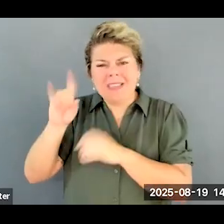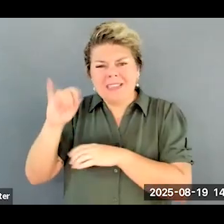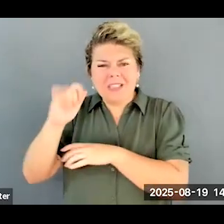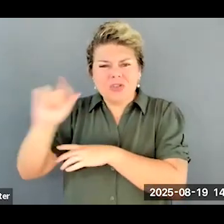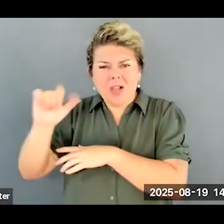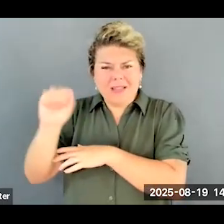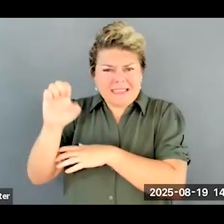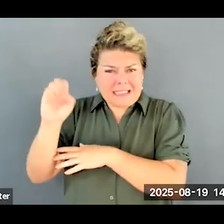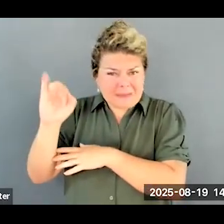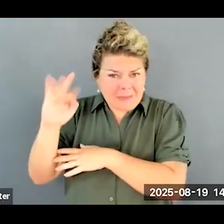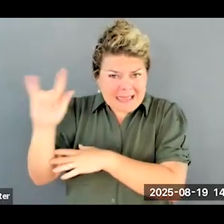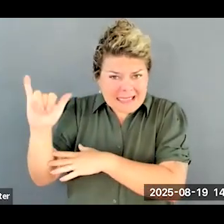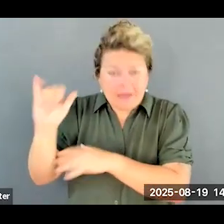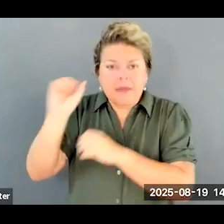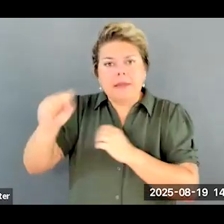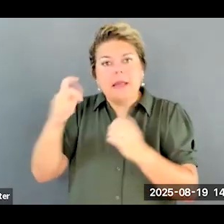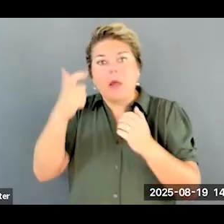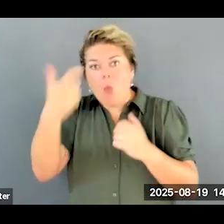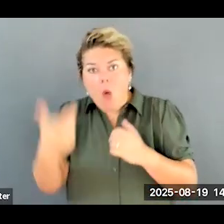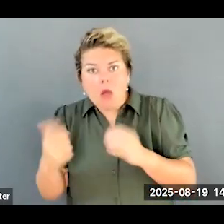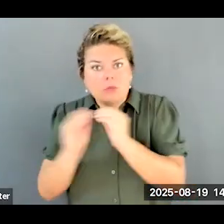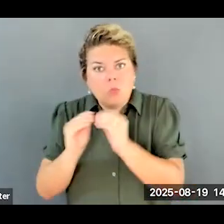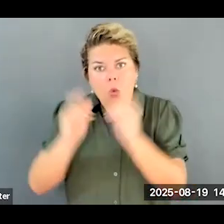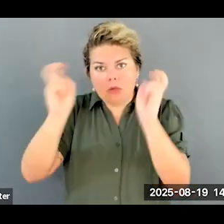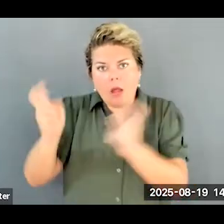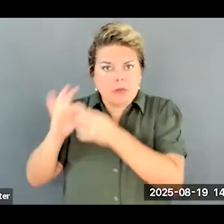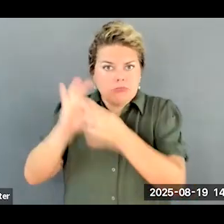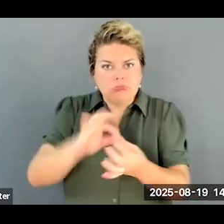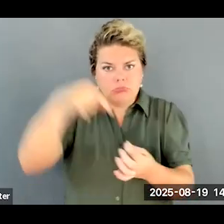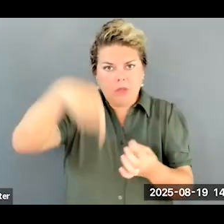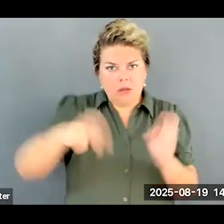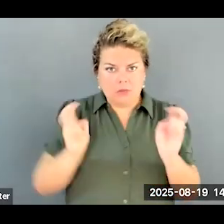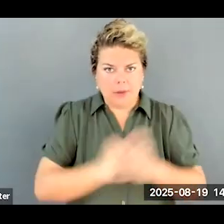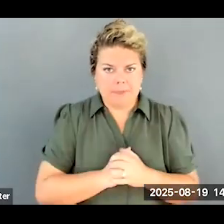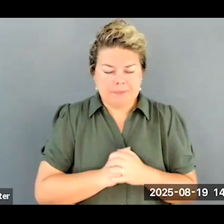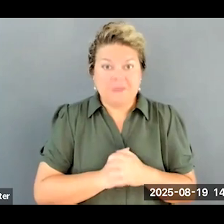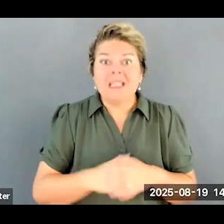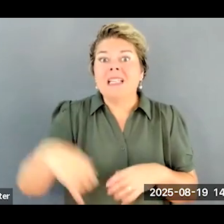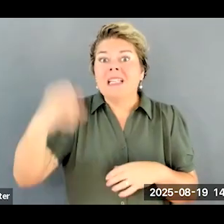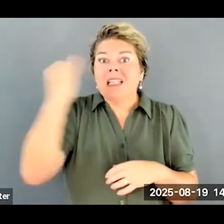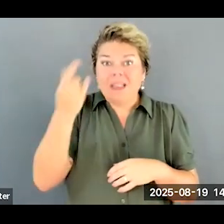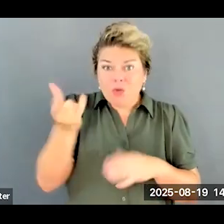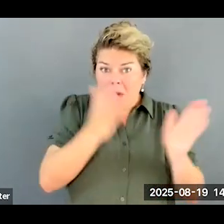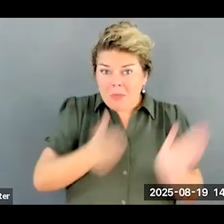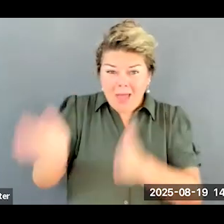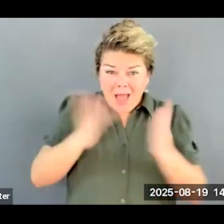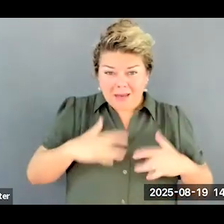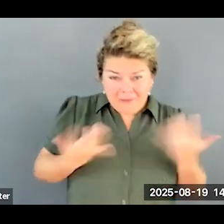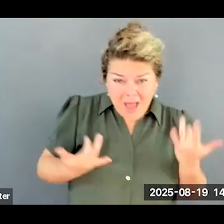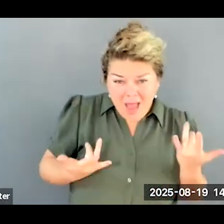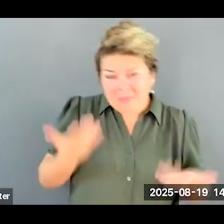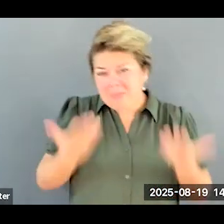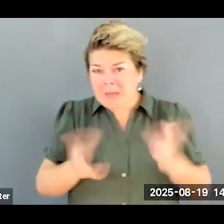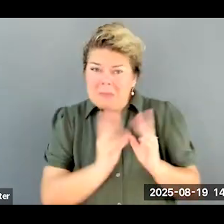more specific topics in this realm in more detail. If you are planning an event, a meeting,